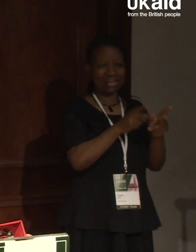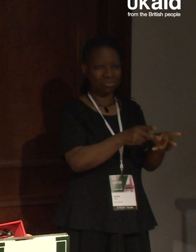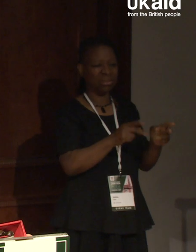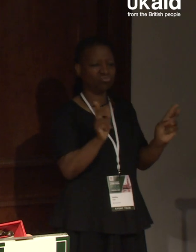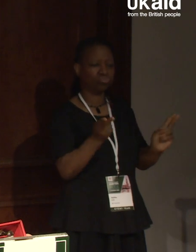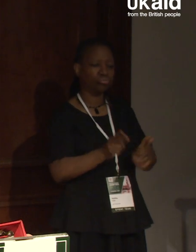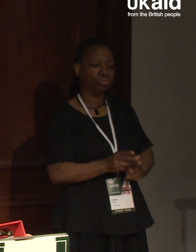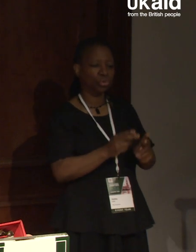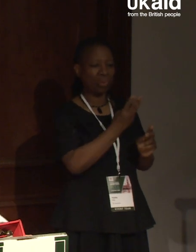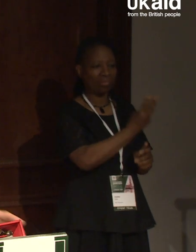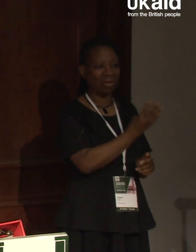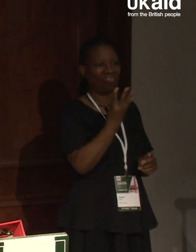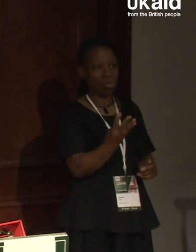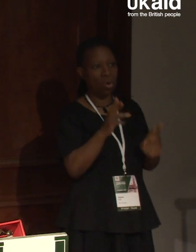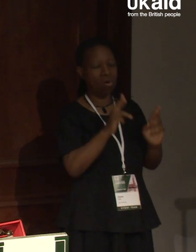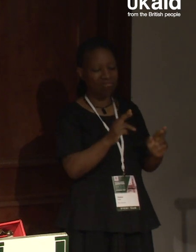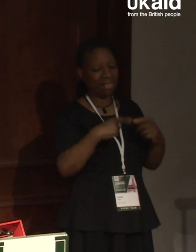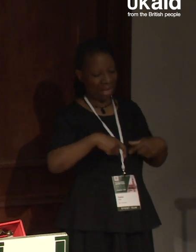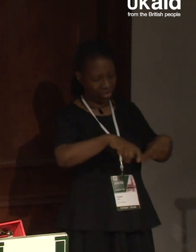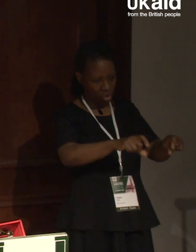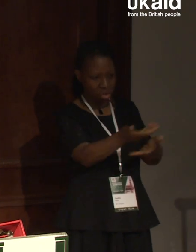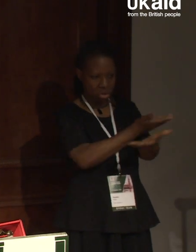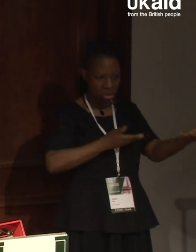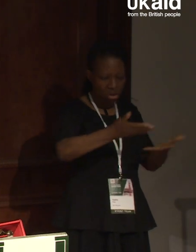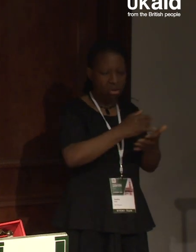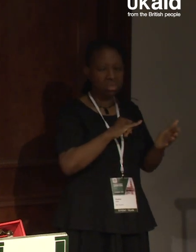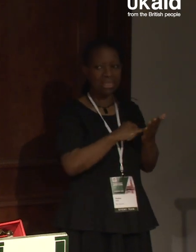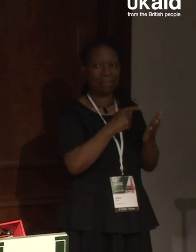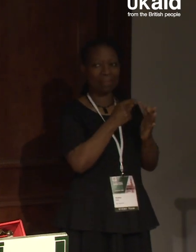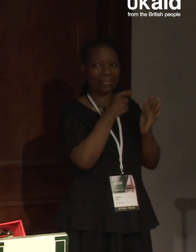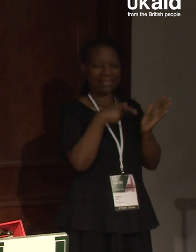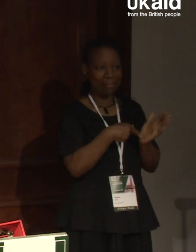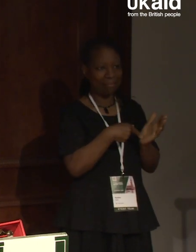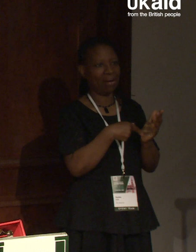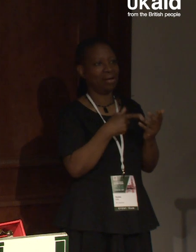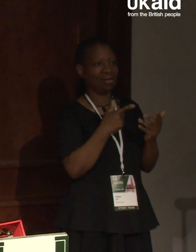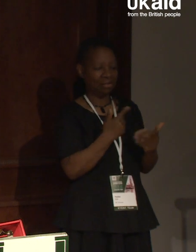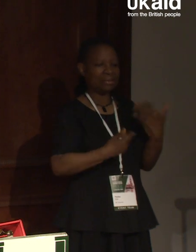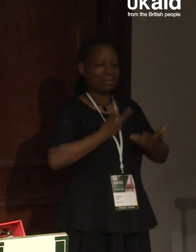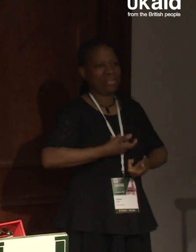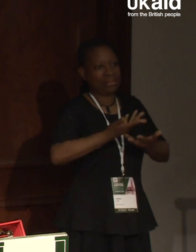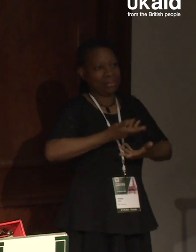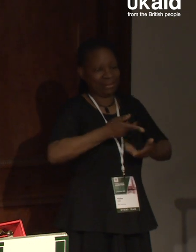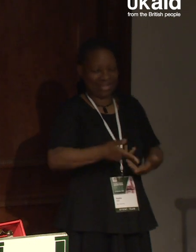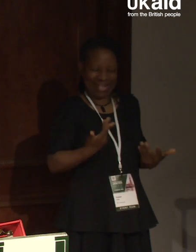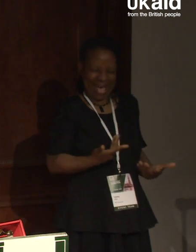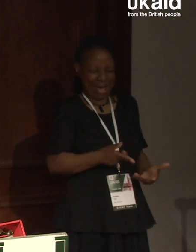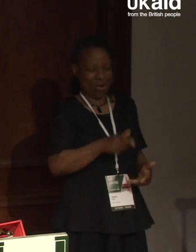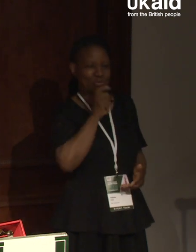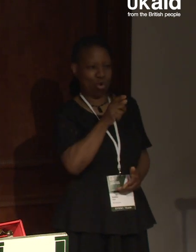little bit quicker in September. I'm now, however, coming to the but, the big but when it comes to